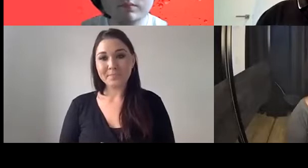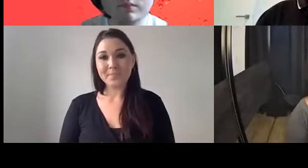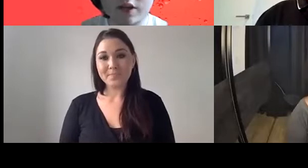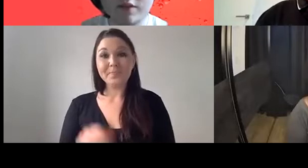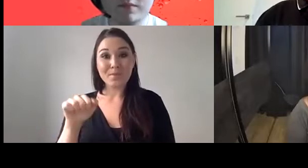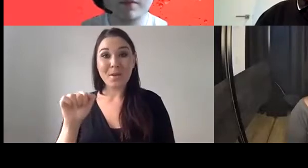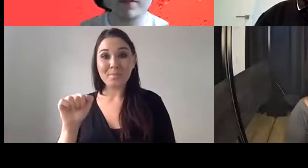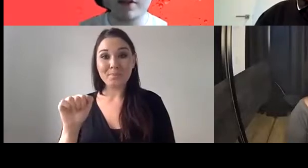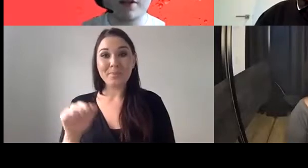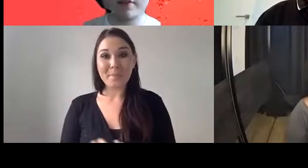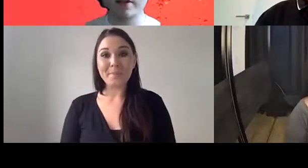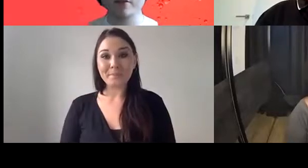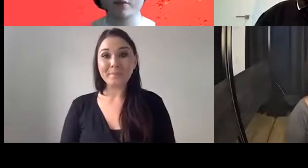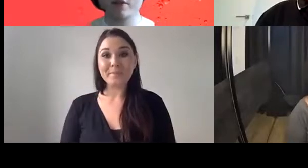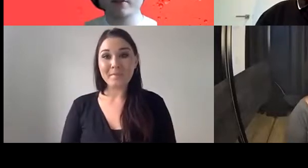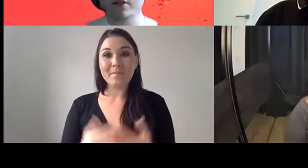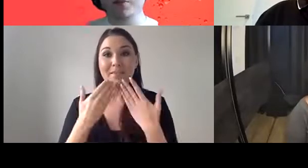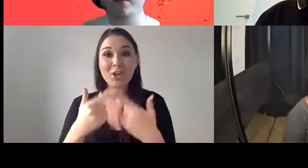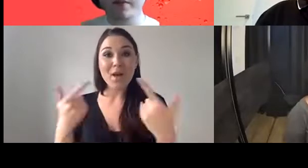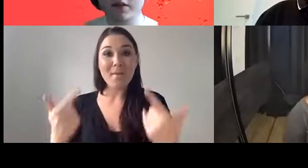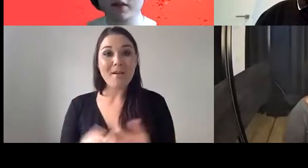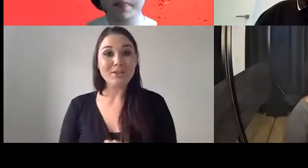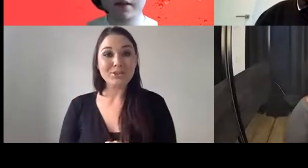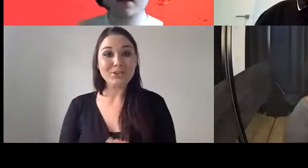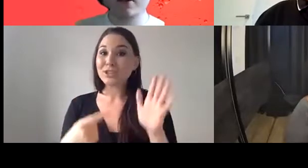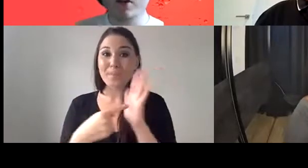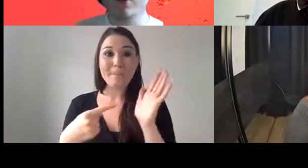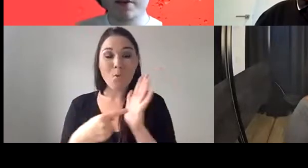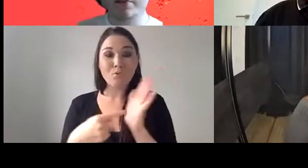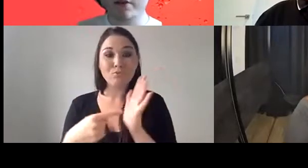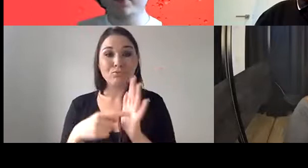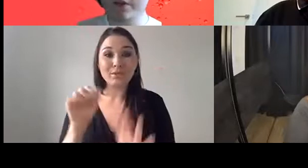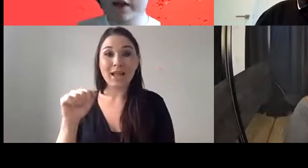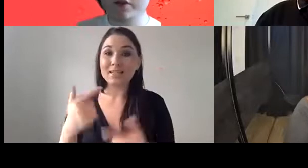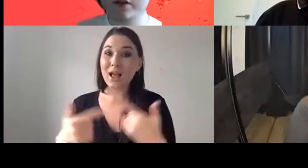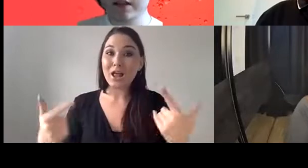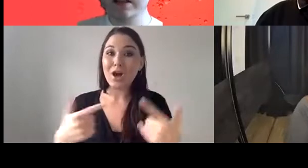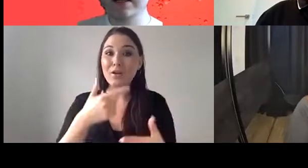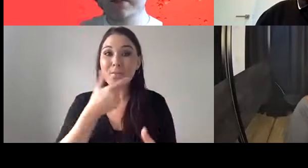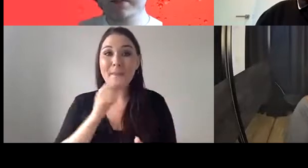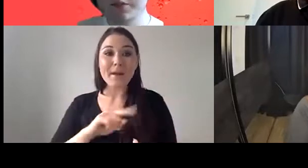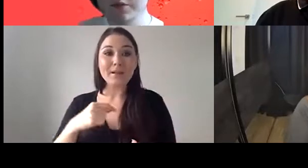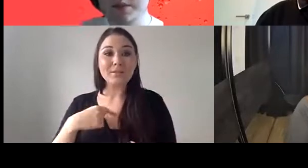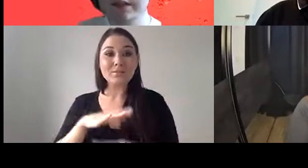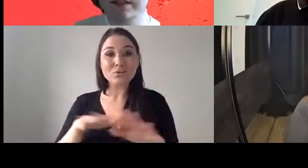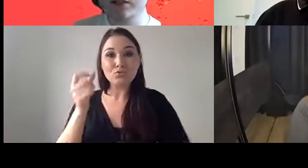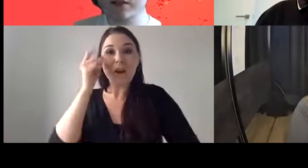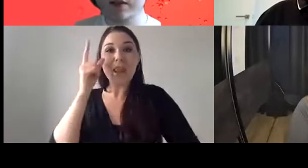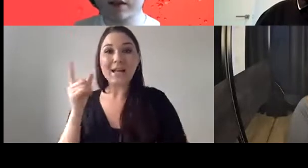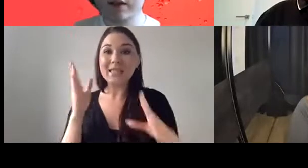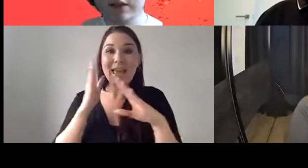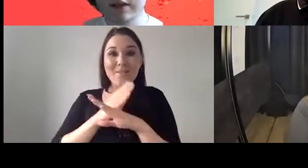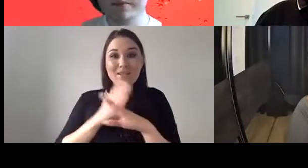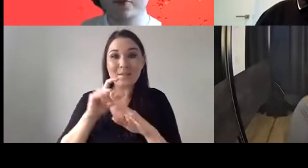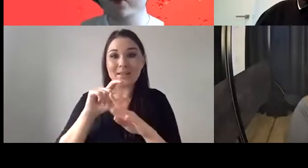Mm-hmm. Yeah, thank you very much, Steve. It's an important factor that a lot of people don't sort of factor in. It is the invisible disability side